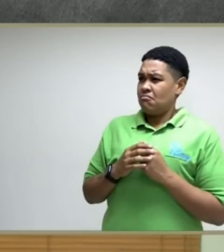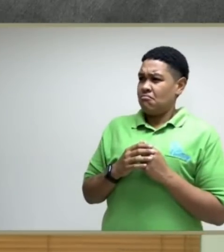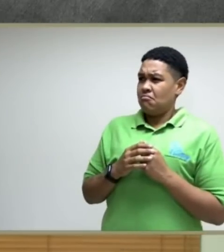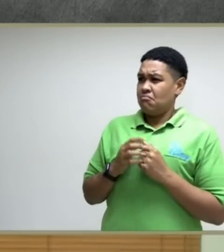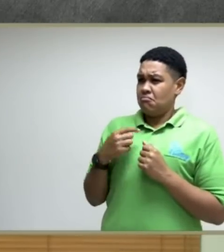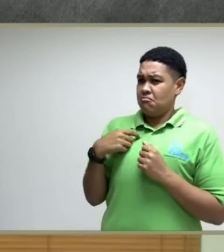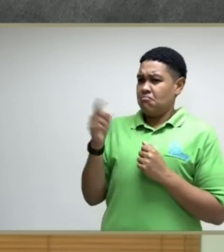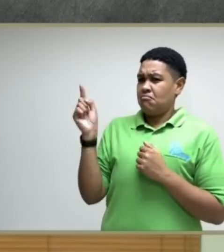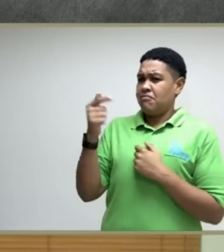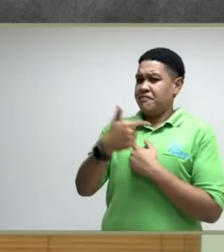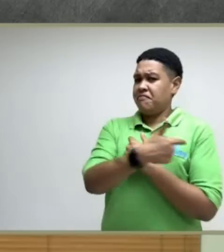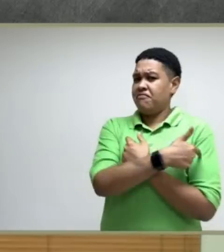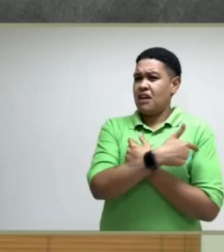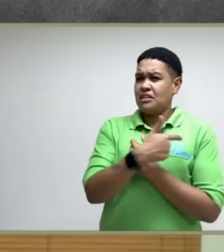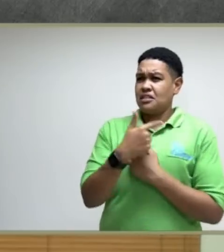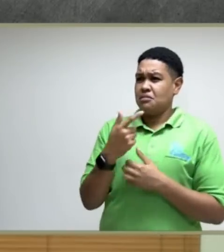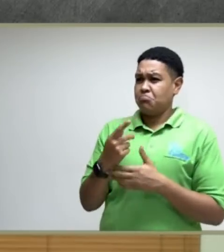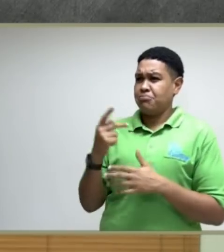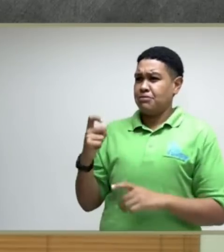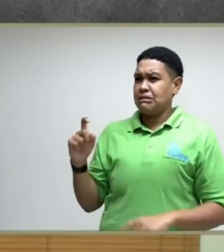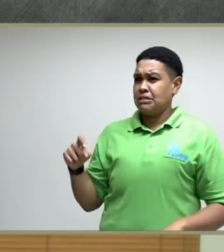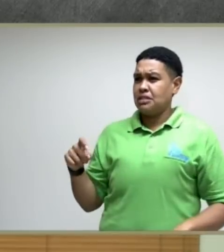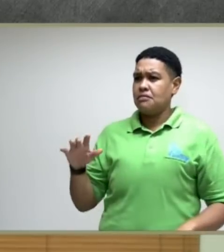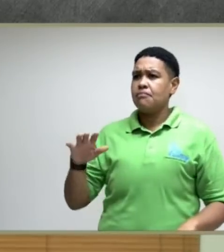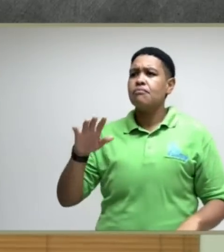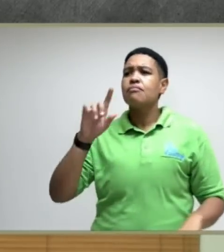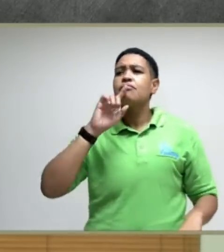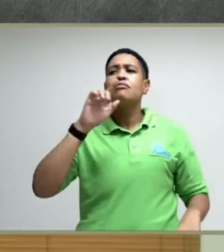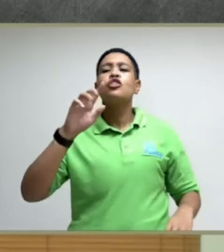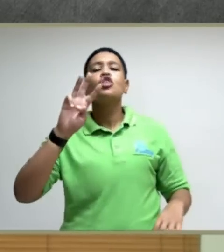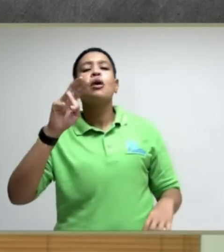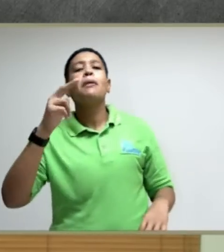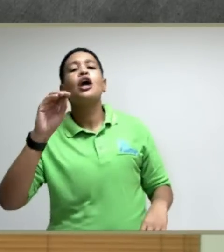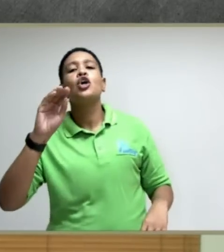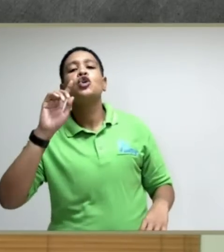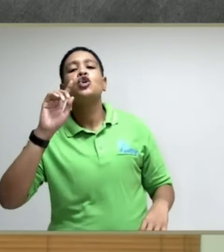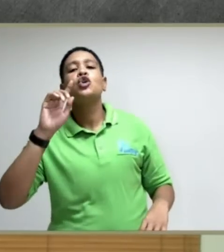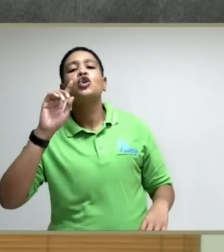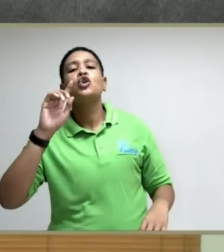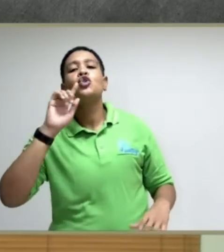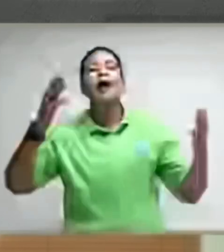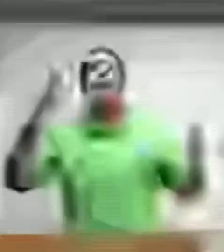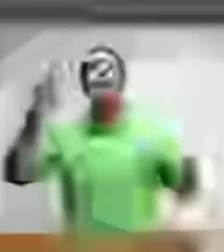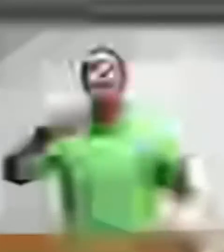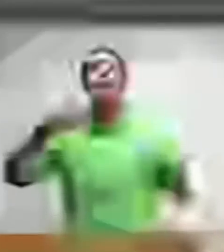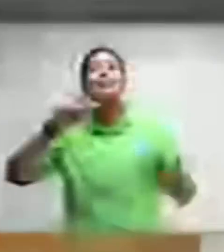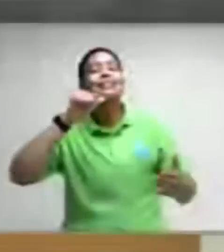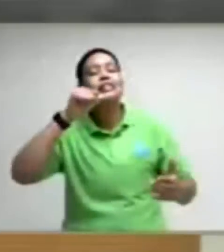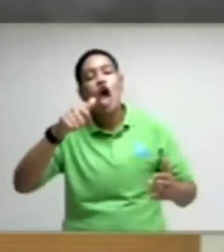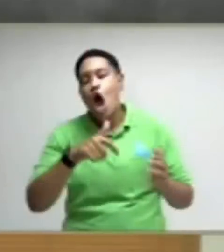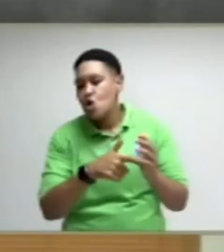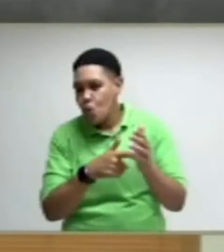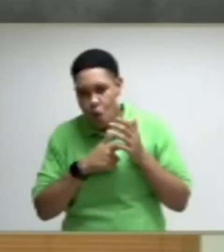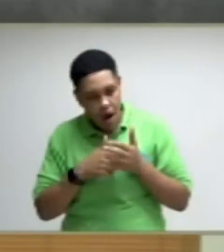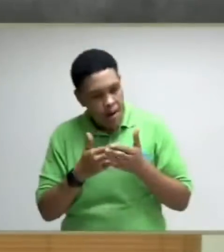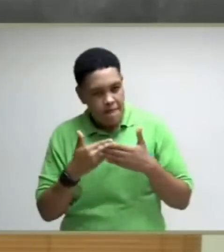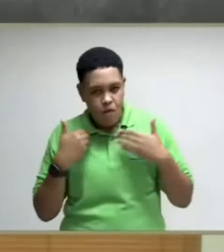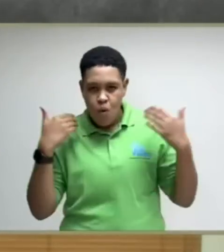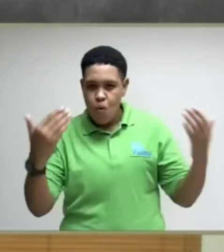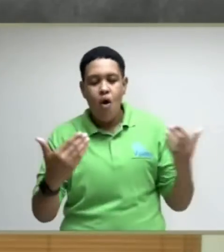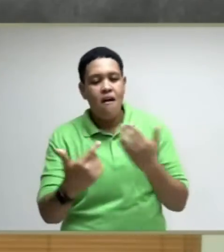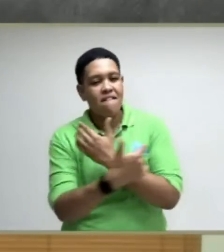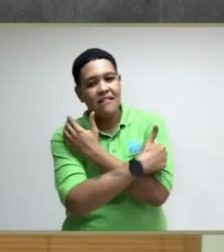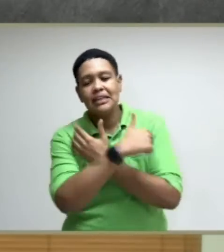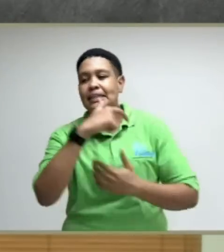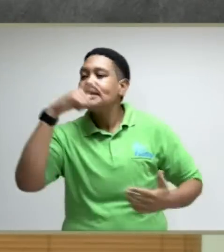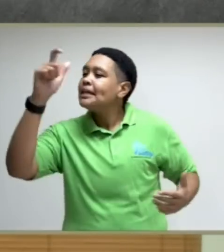take the vaccine. Now, the WHO recommendation is that a test is not required before being